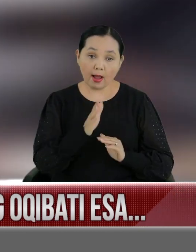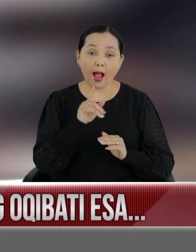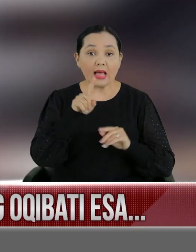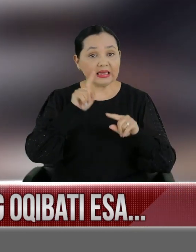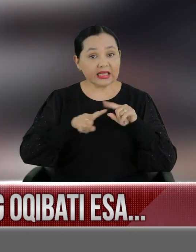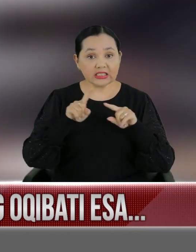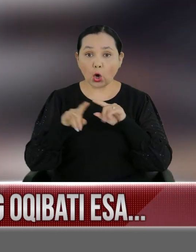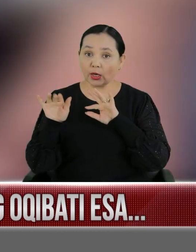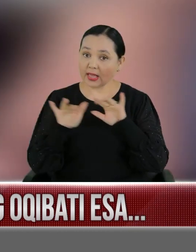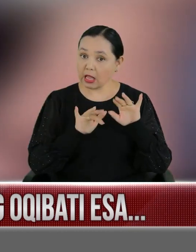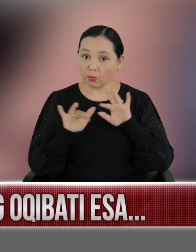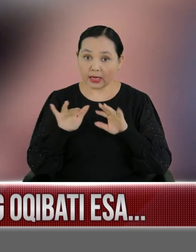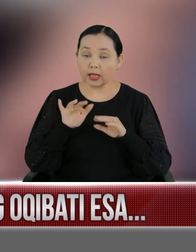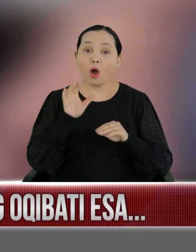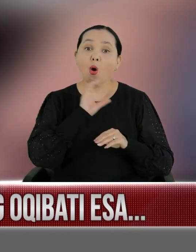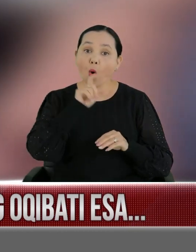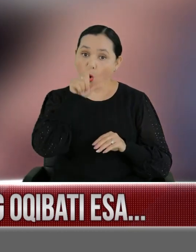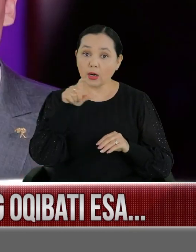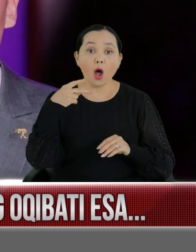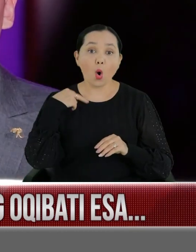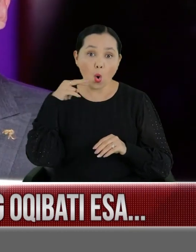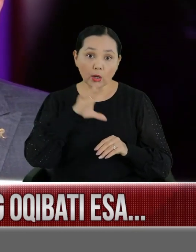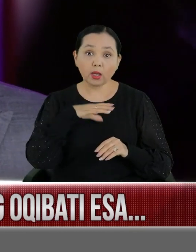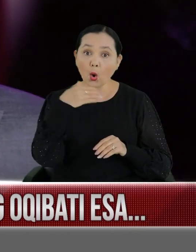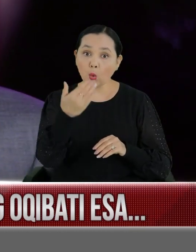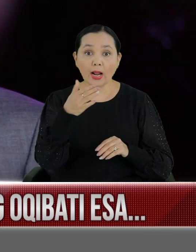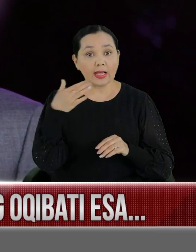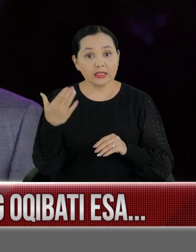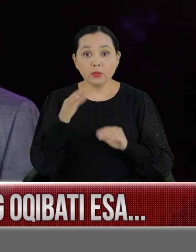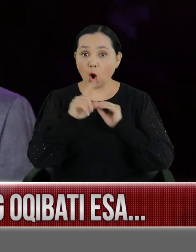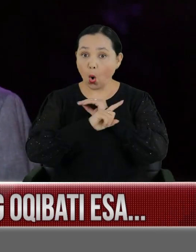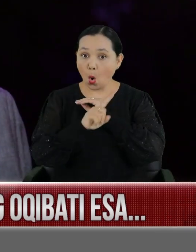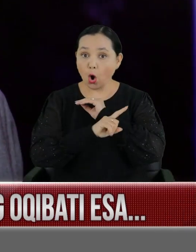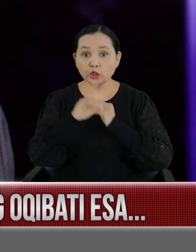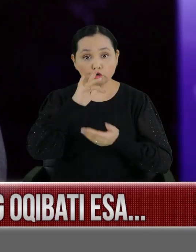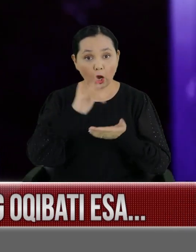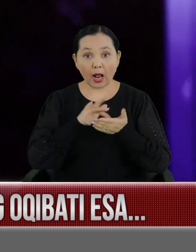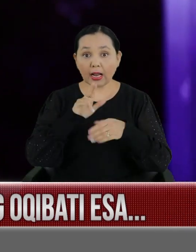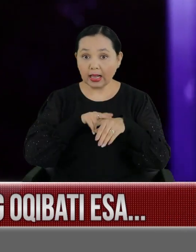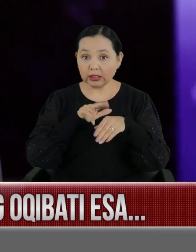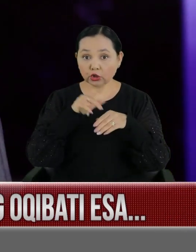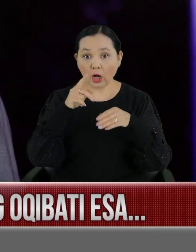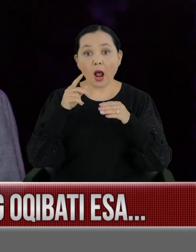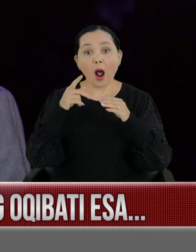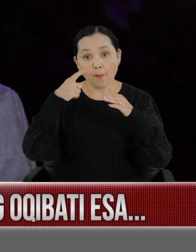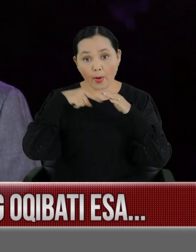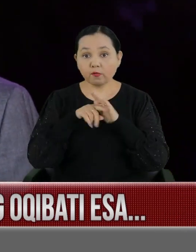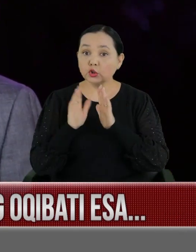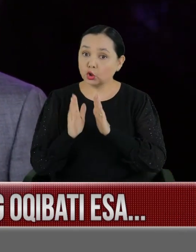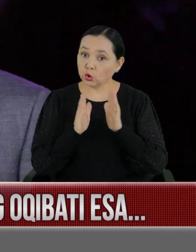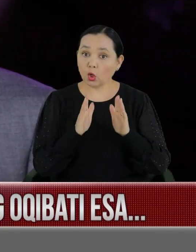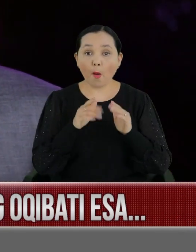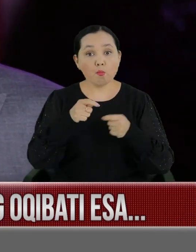Ammo tezkor tadbirlar natijasida o'g'rilar qo'lga olingan. Ularga nisbatan Qo'qon shahar ichki ishlar organlari faoliyatini muvofiqlashtirish